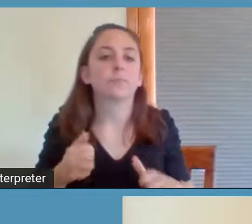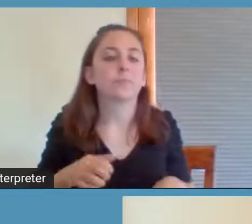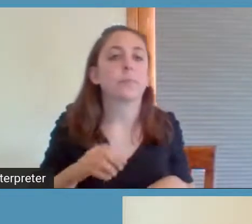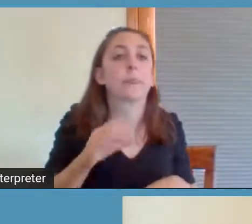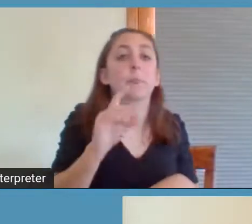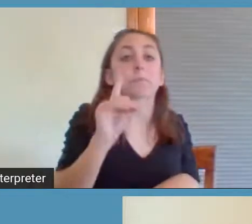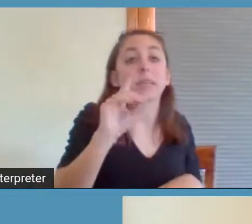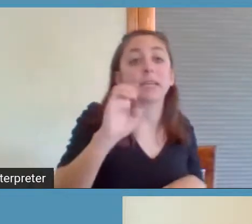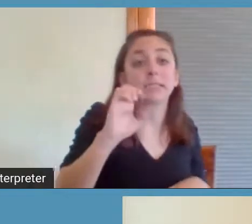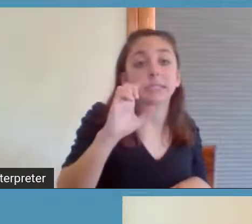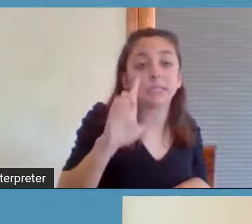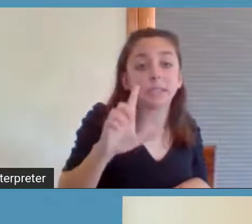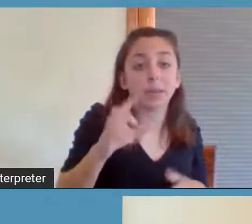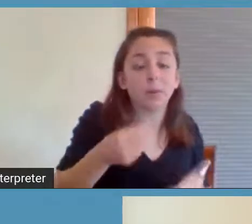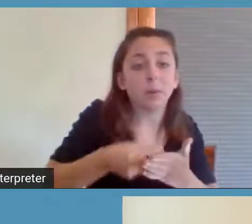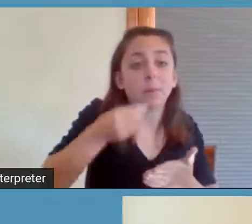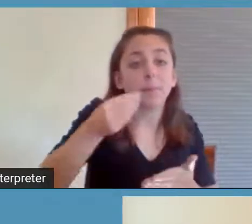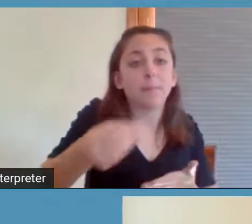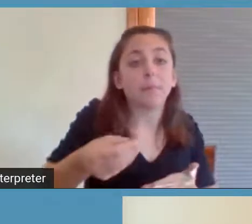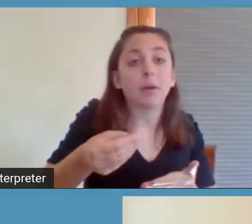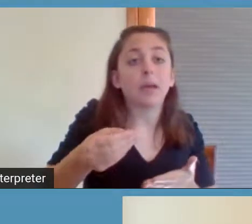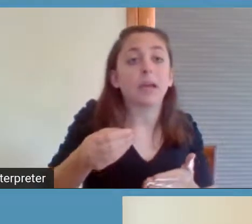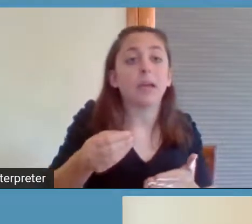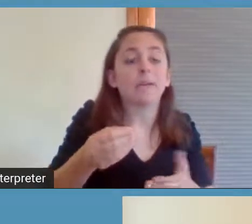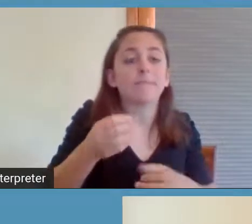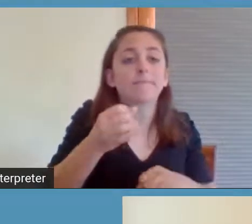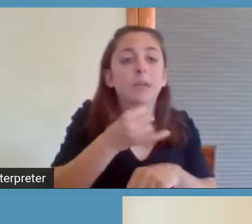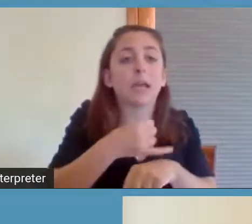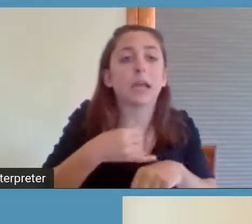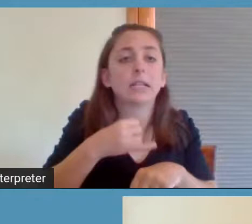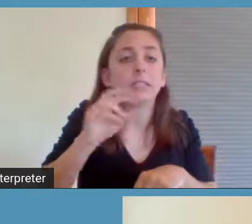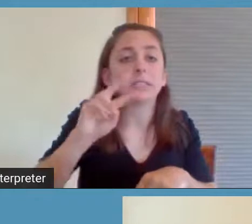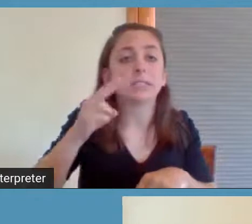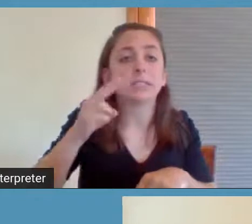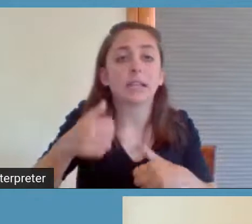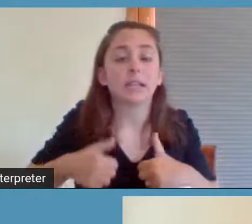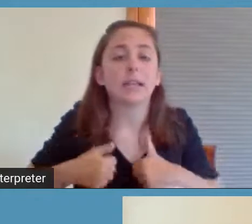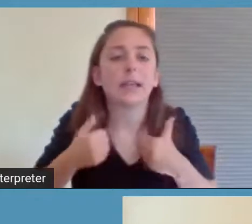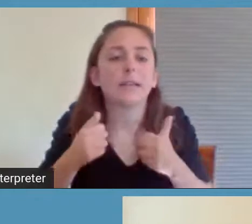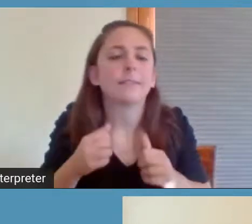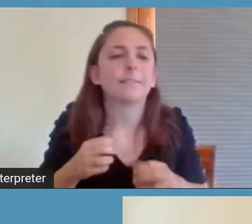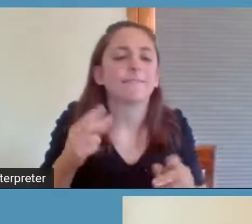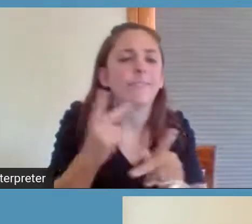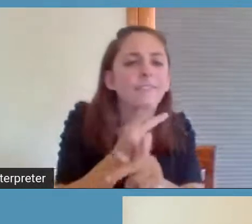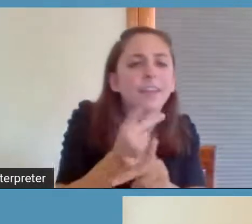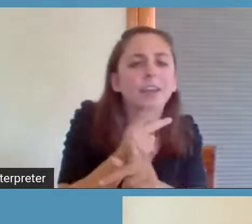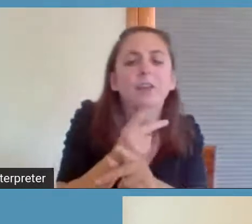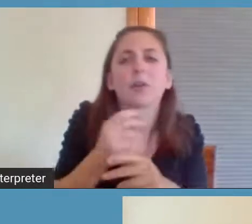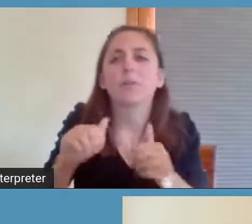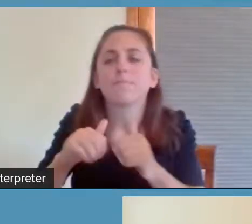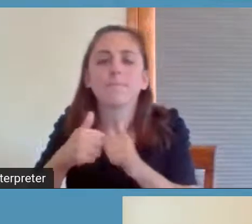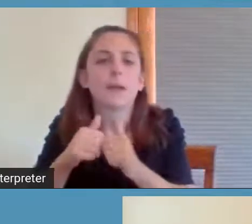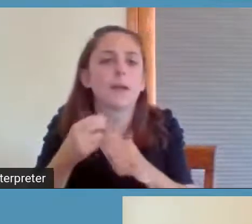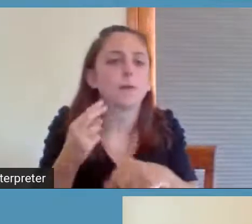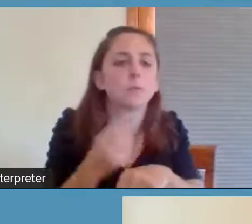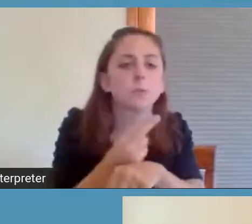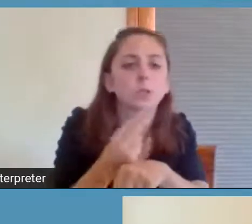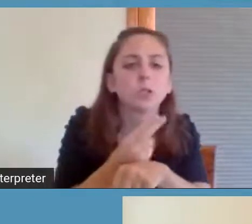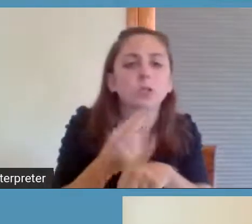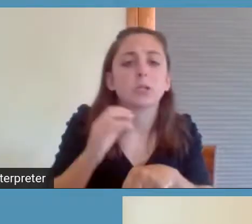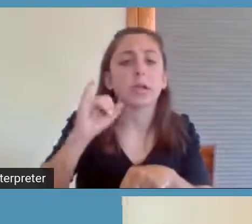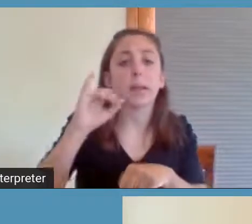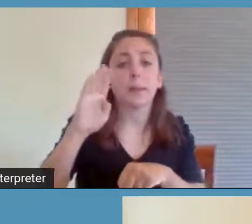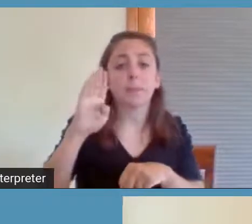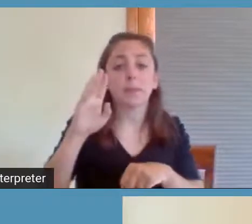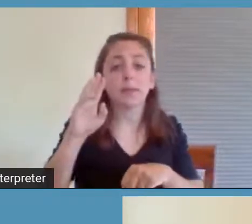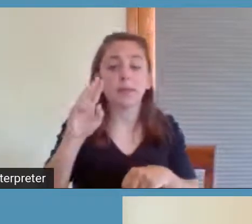these islands in Second Life and try to figure out how they could use it for what they do. Yeah. And so I guess IBM said, we can